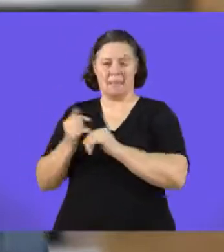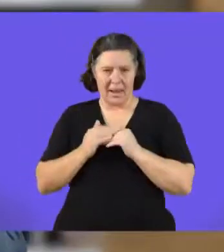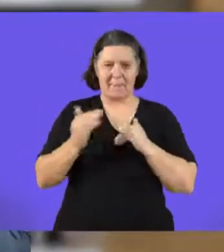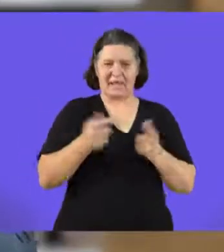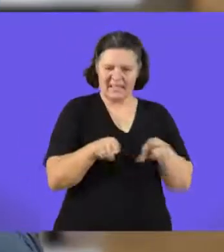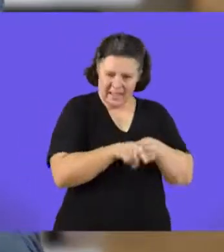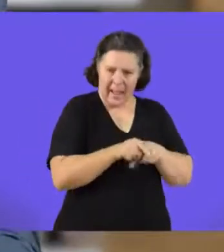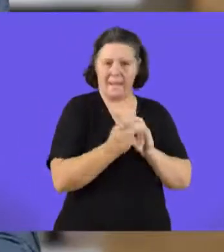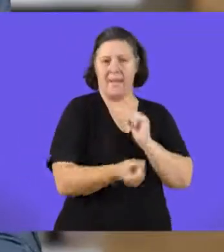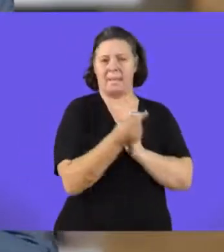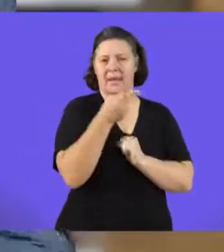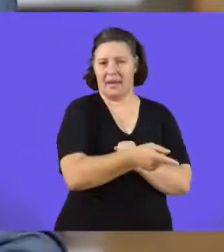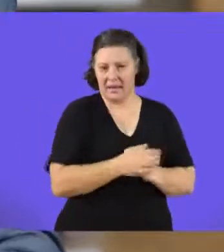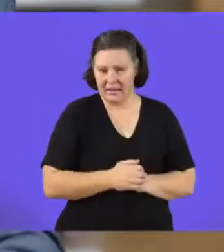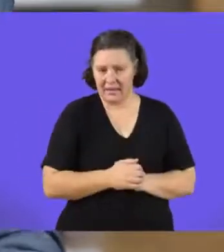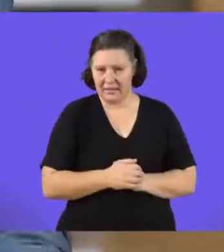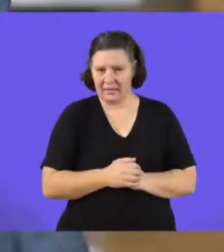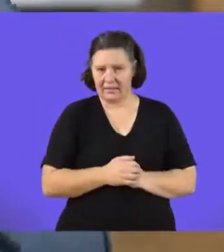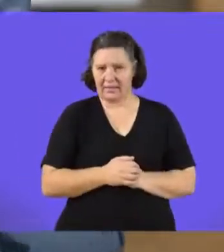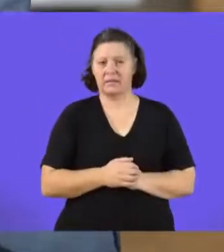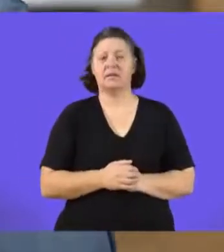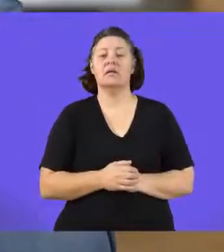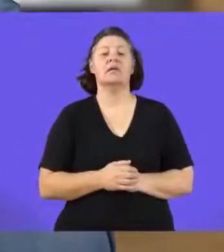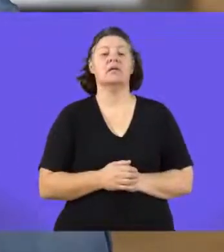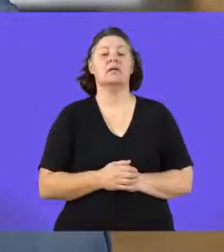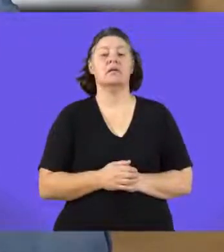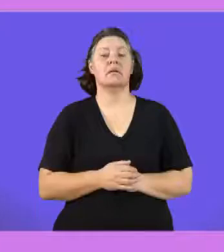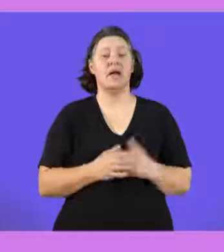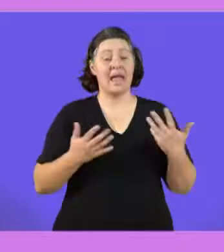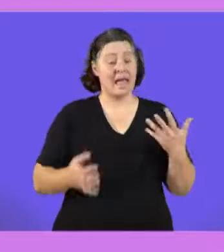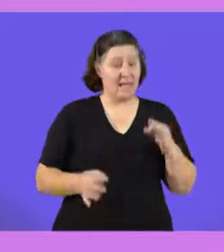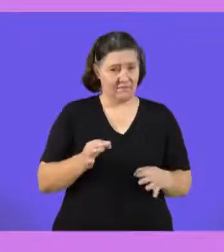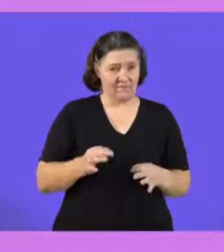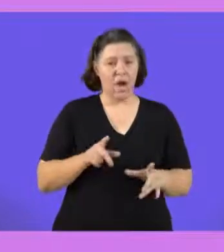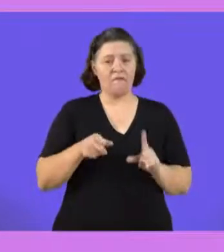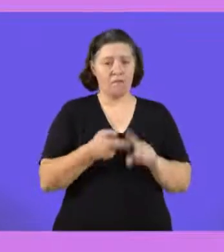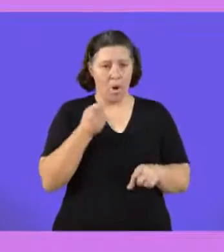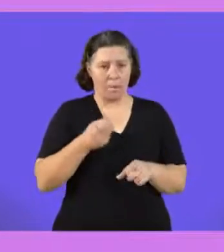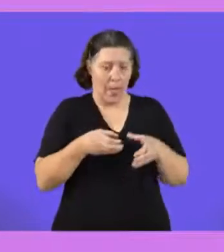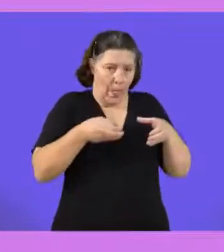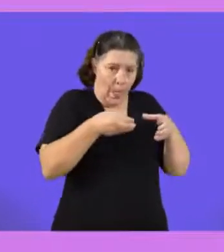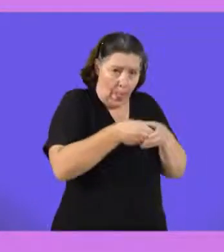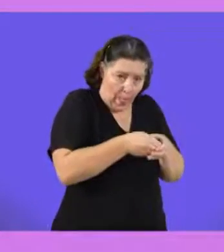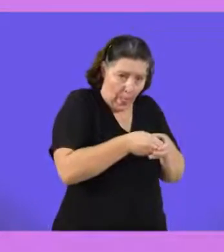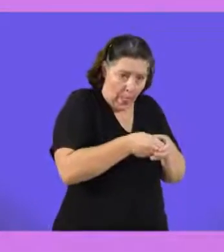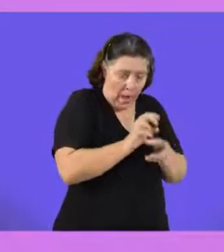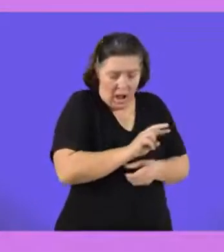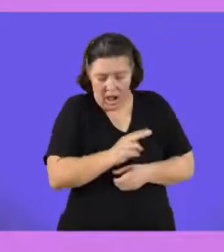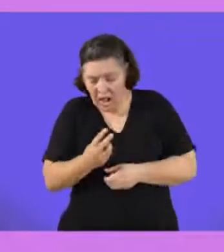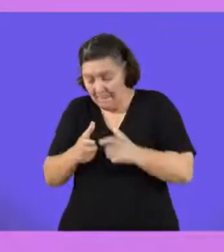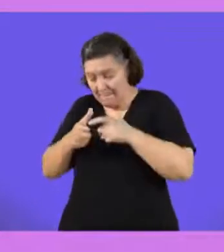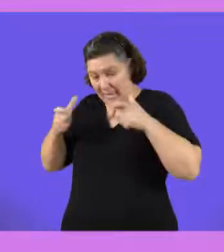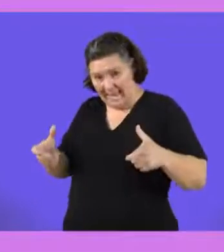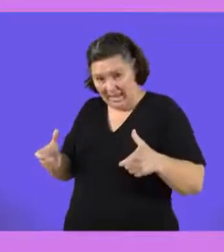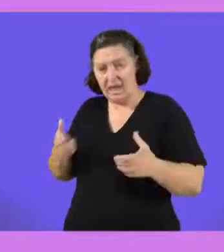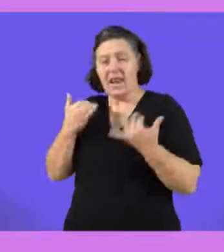10. That's the same concept we're going to follow here. What else is important? When we convert from a small unit